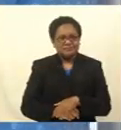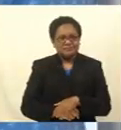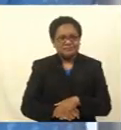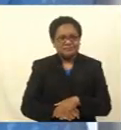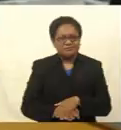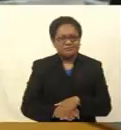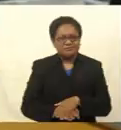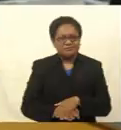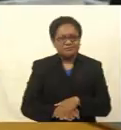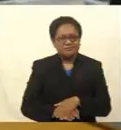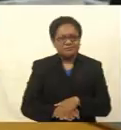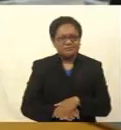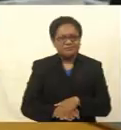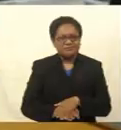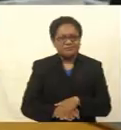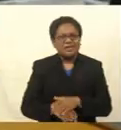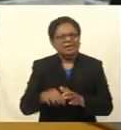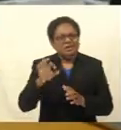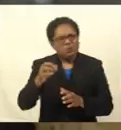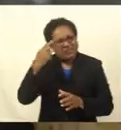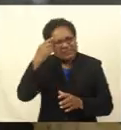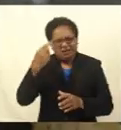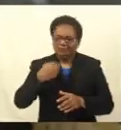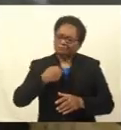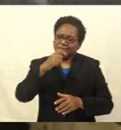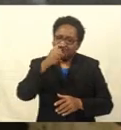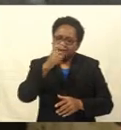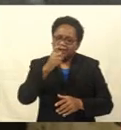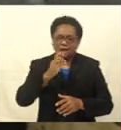there's something in this world which can't be done.